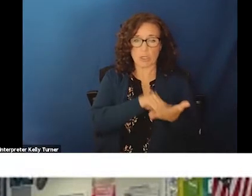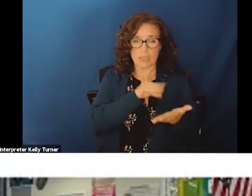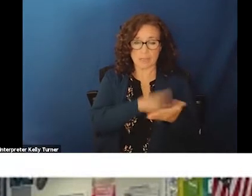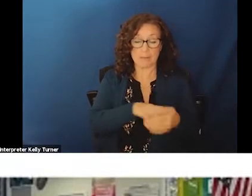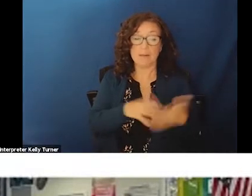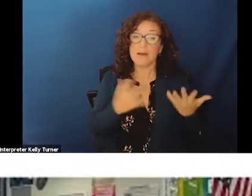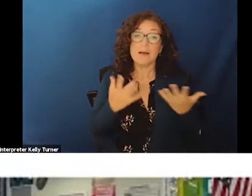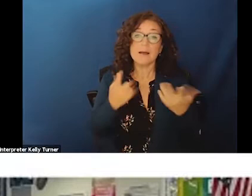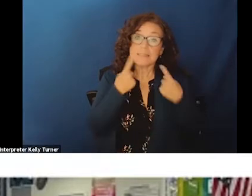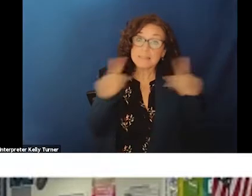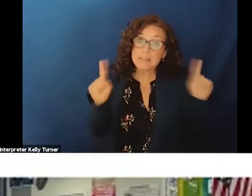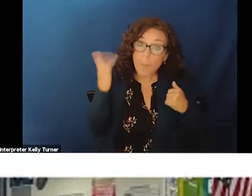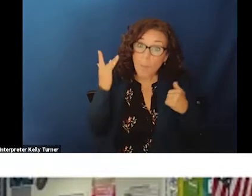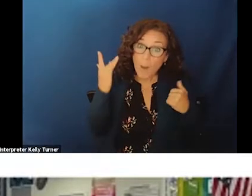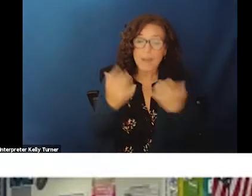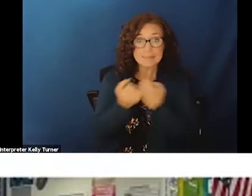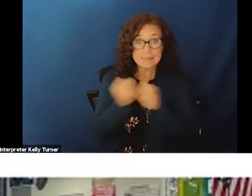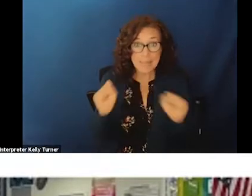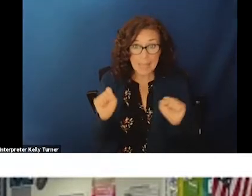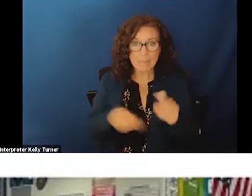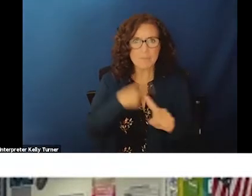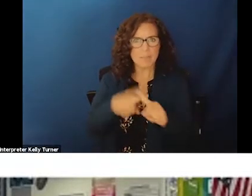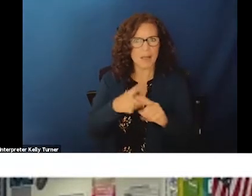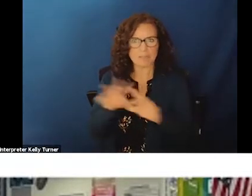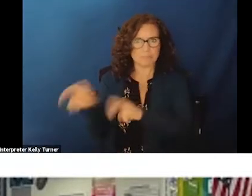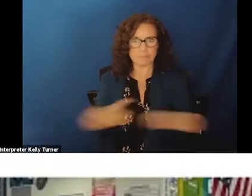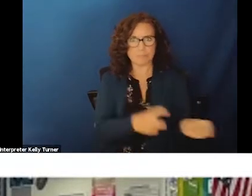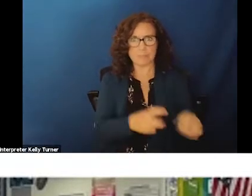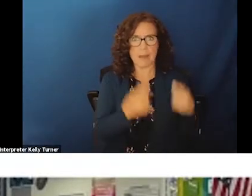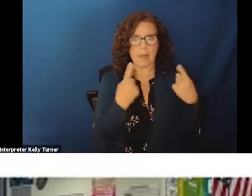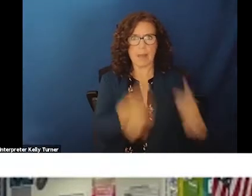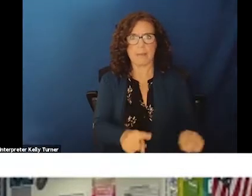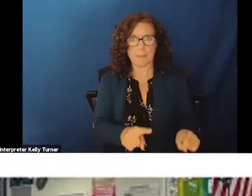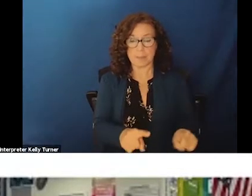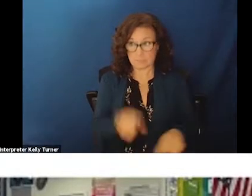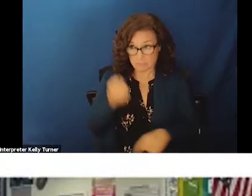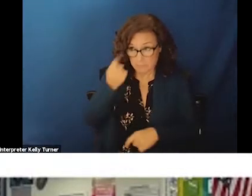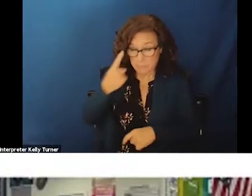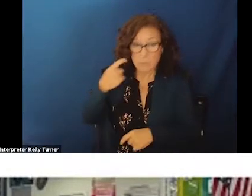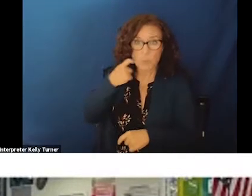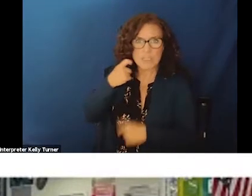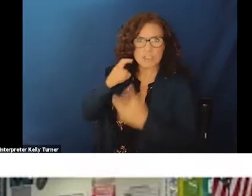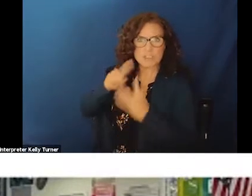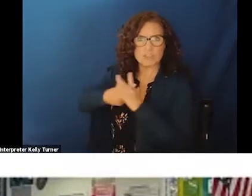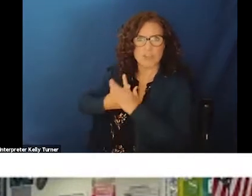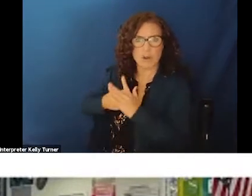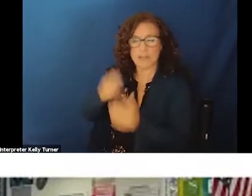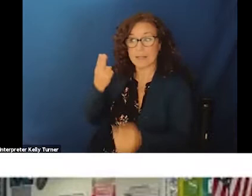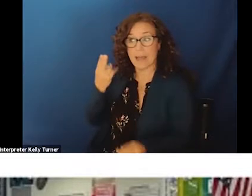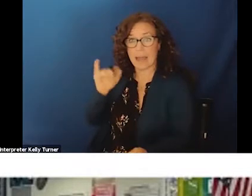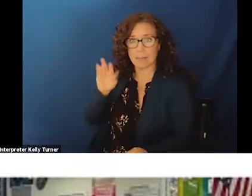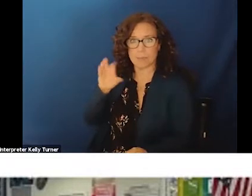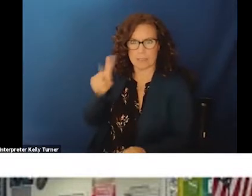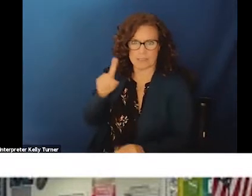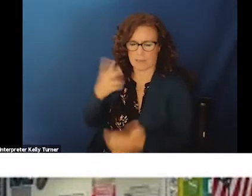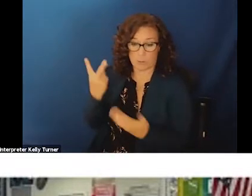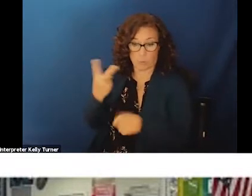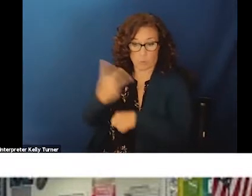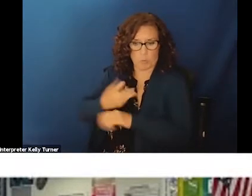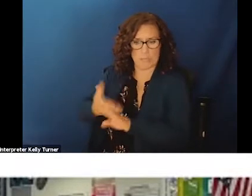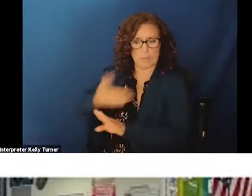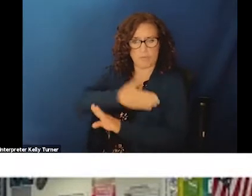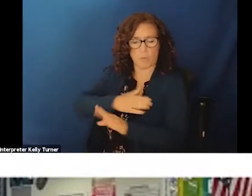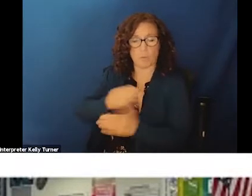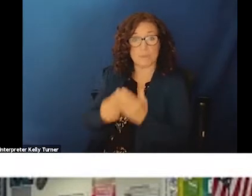safe and it was swift, because we had just initiated the hybrid model of in-person learning 2 days before spring break. So everyone was